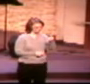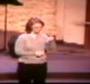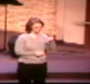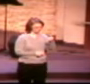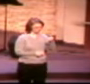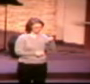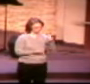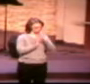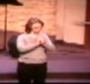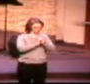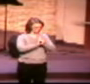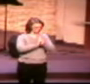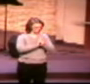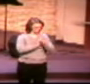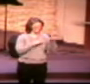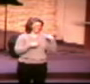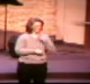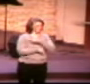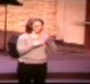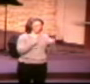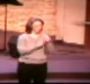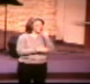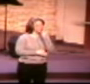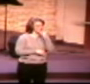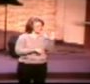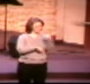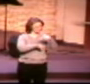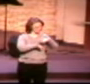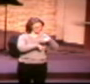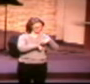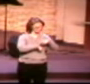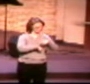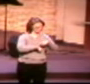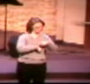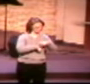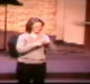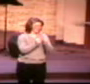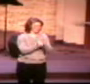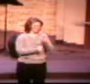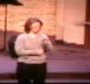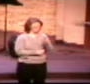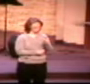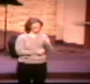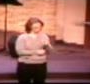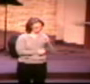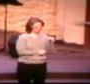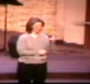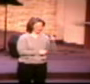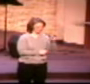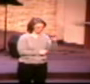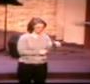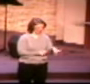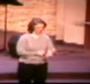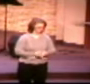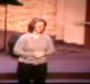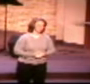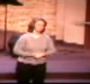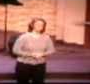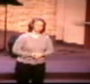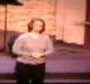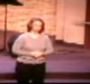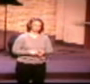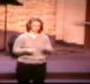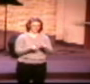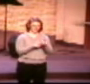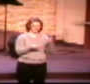just a moment. And we're all going to take it together with Robin and with Carrie. And